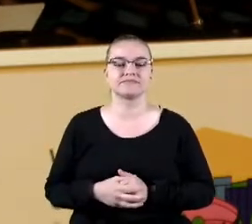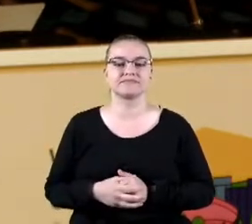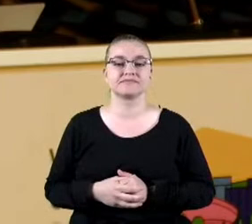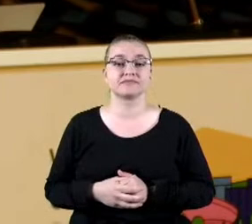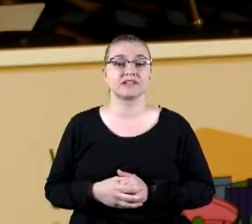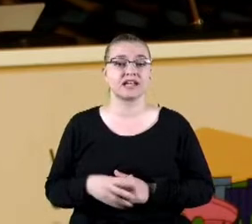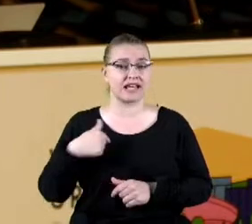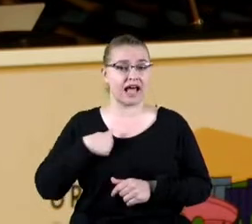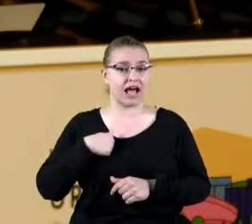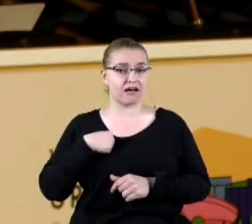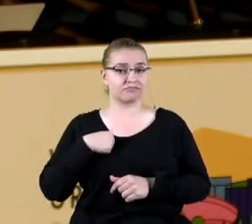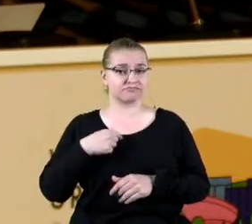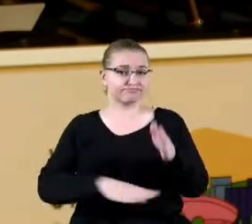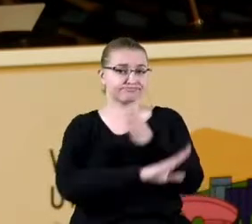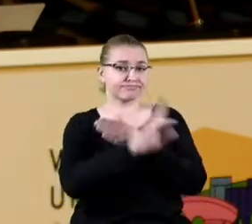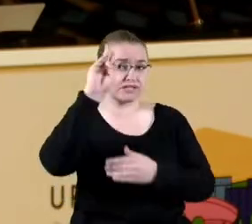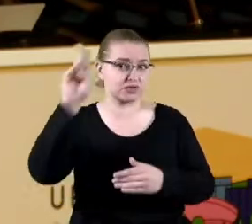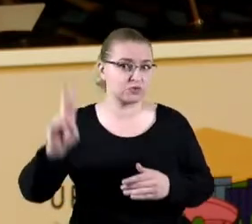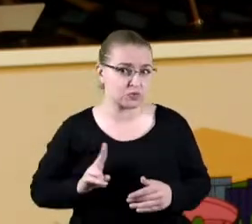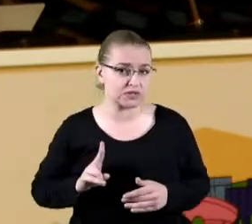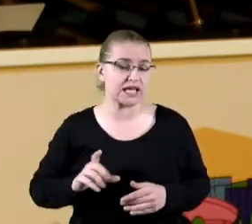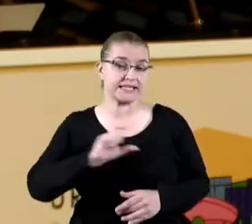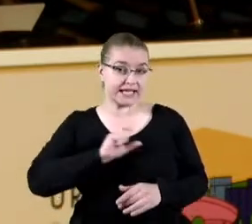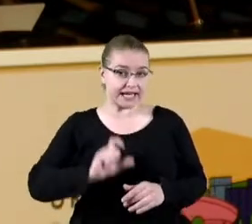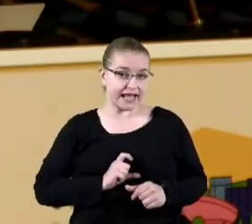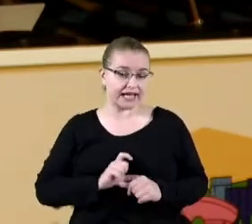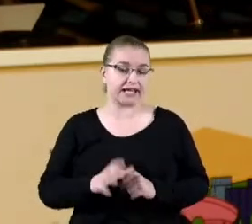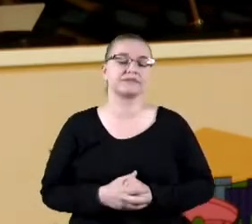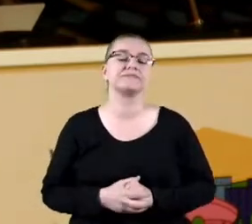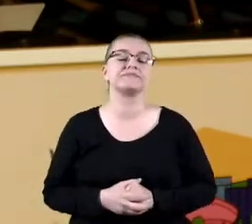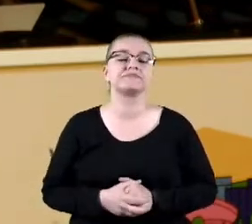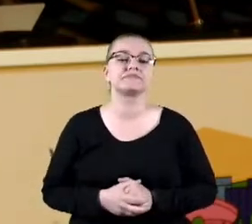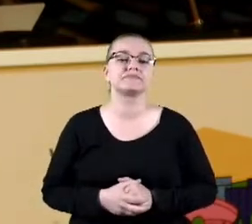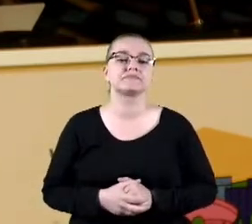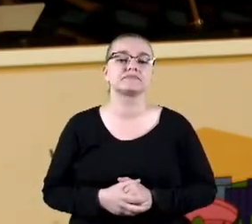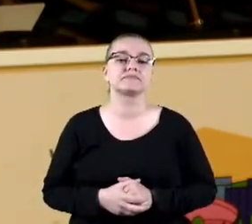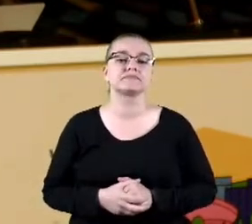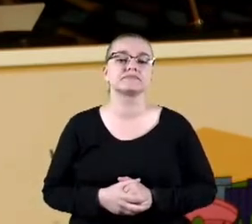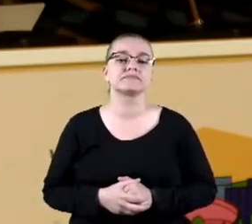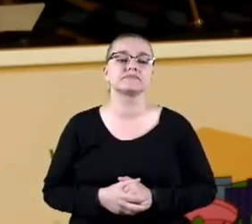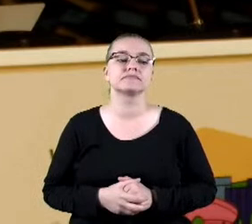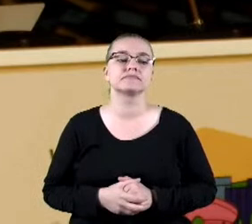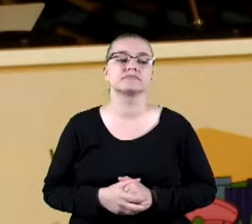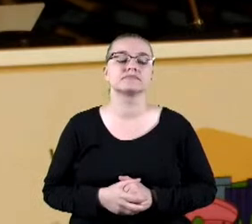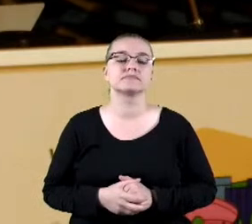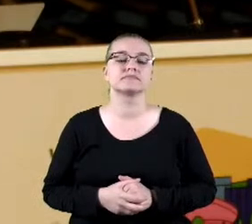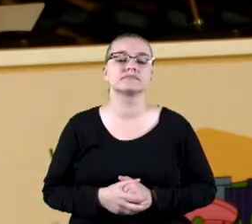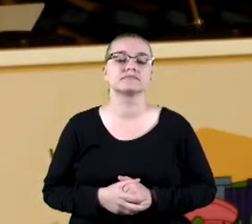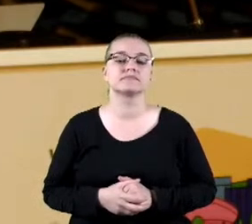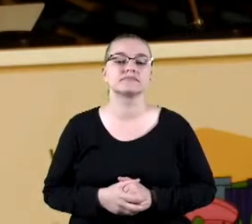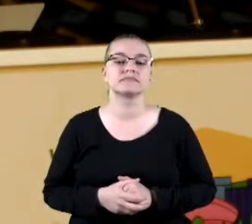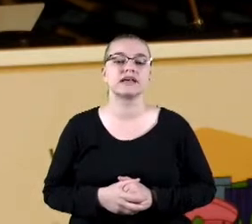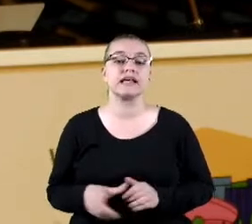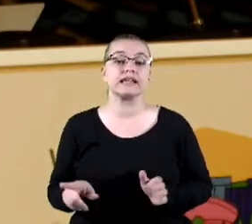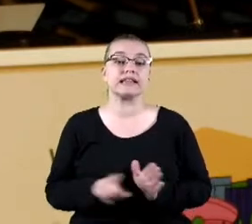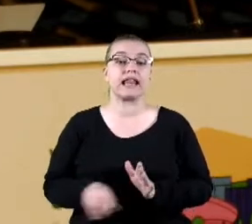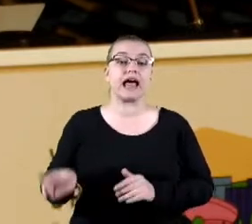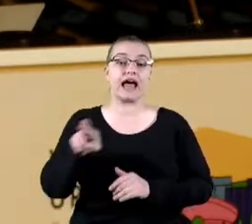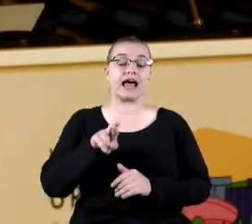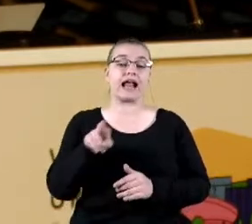the Secretariat for the Central American Council on Housing and Human